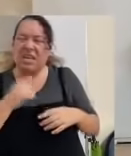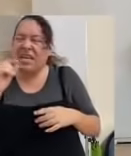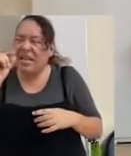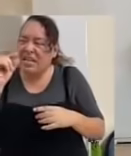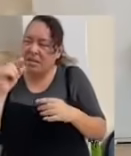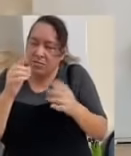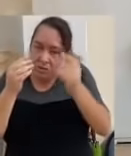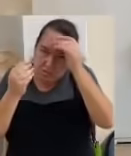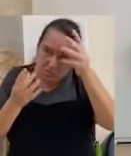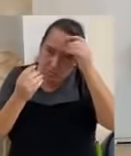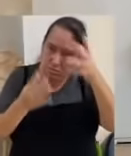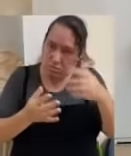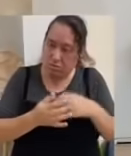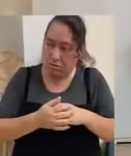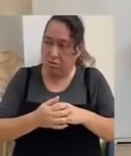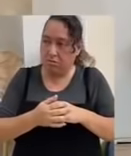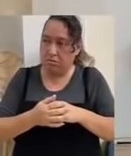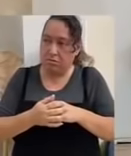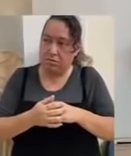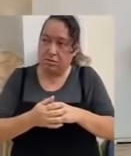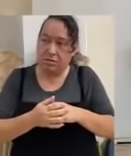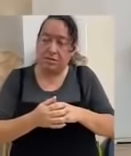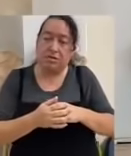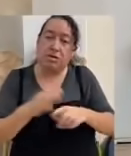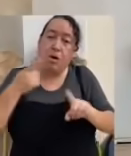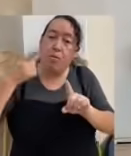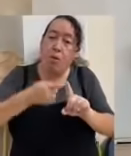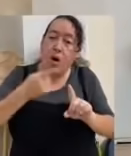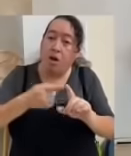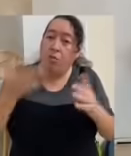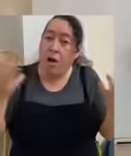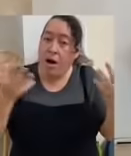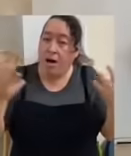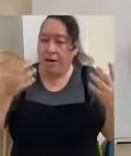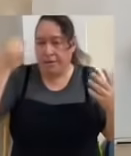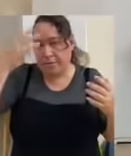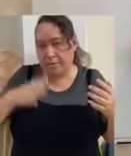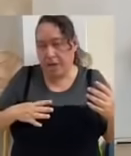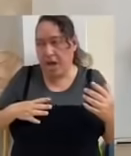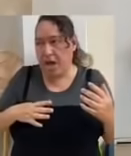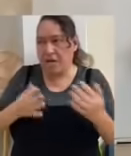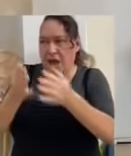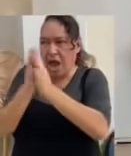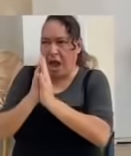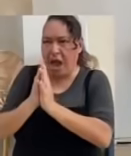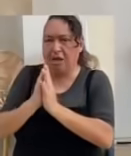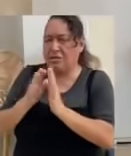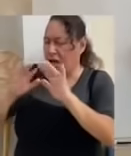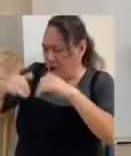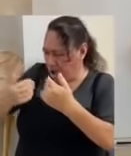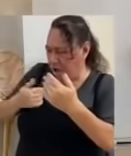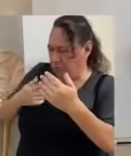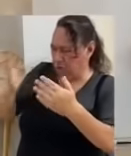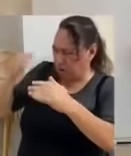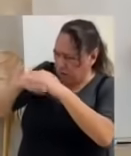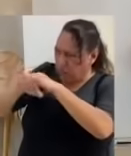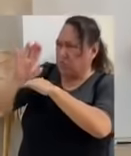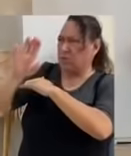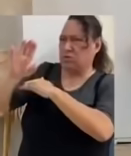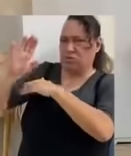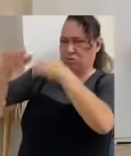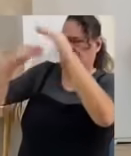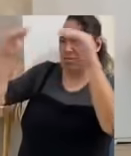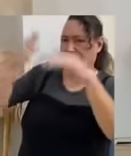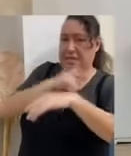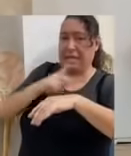information. The point is that the man asked Jesus how to reach the kingdom of God. And then Jesus